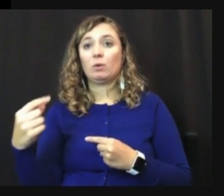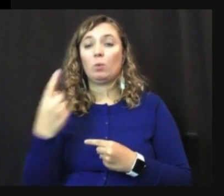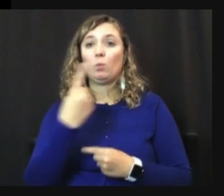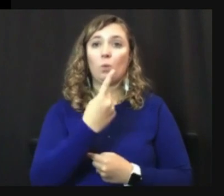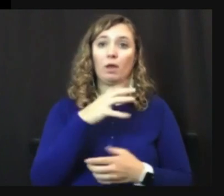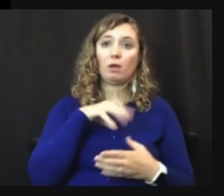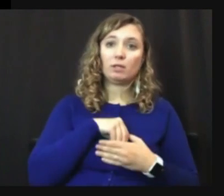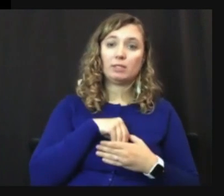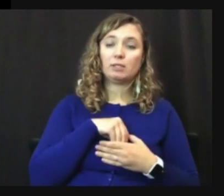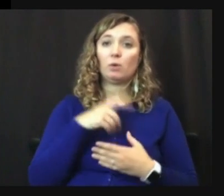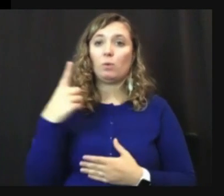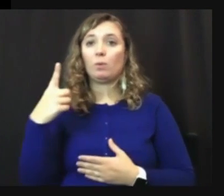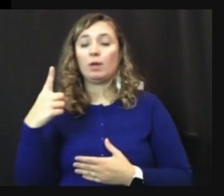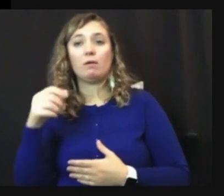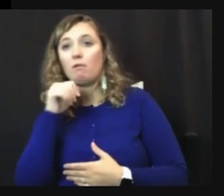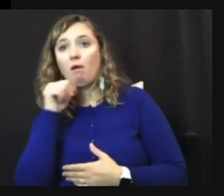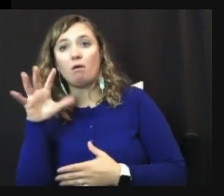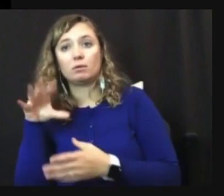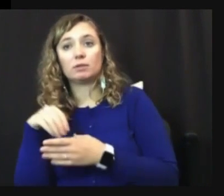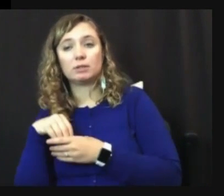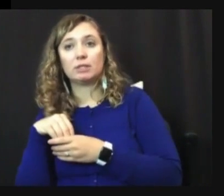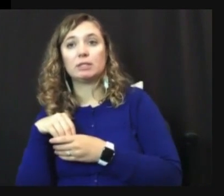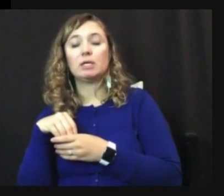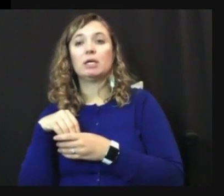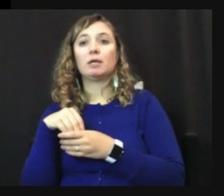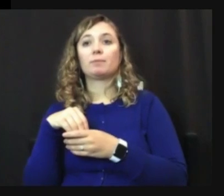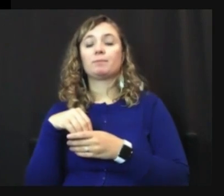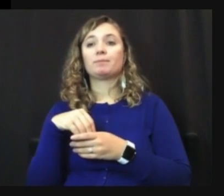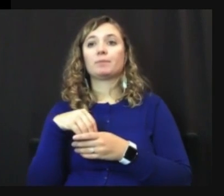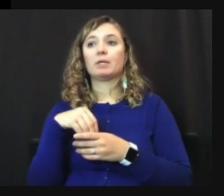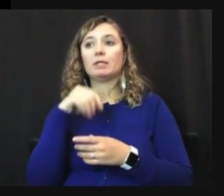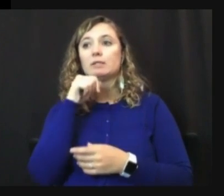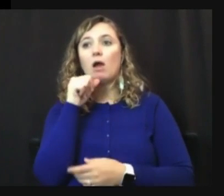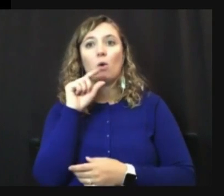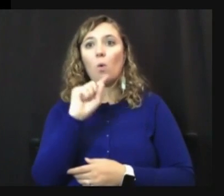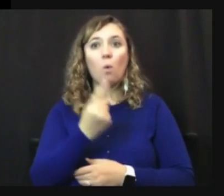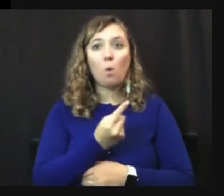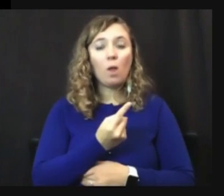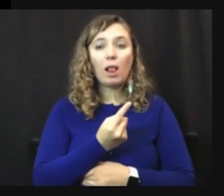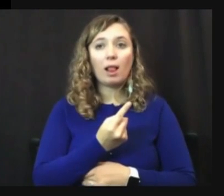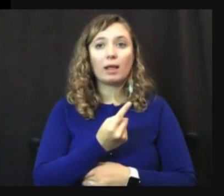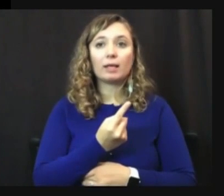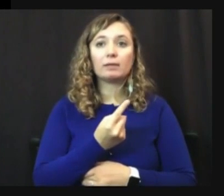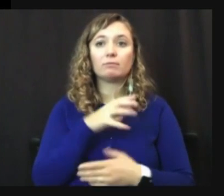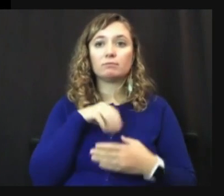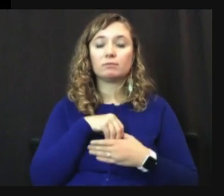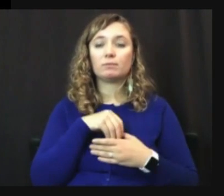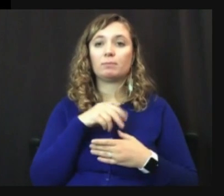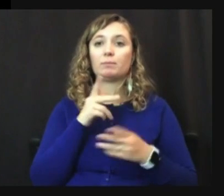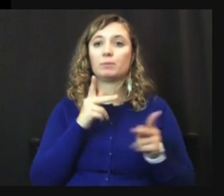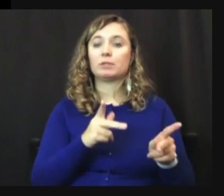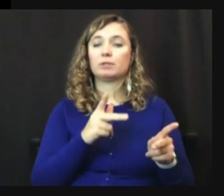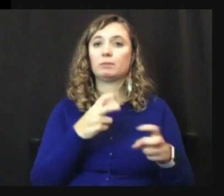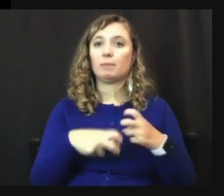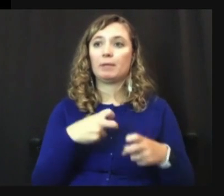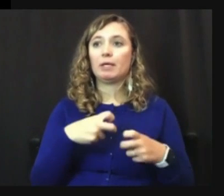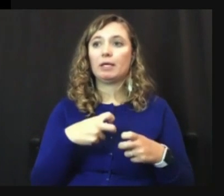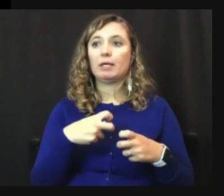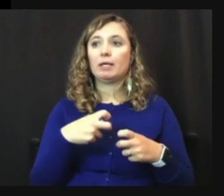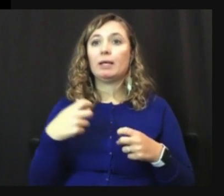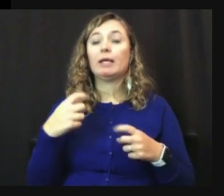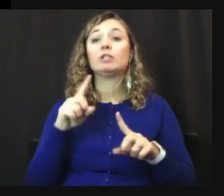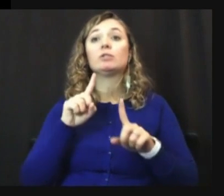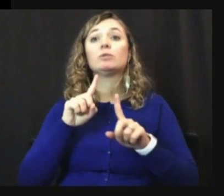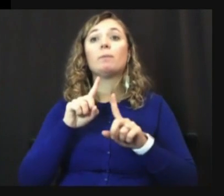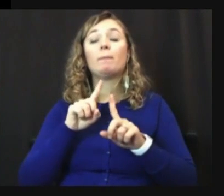is neurotypical, is not solely the basis of the autistic person. It is that we learn and interact